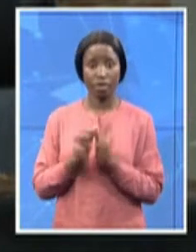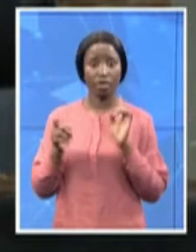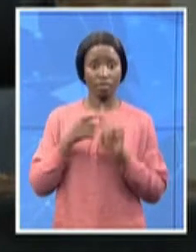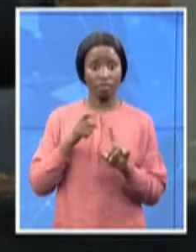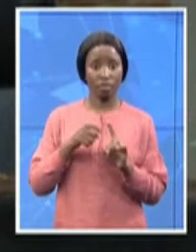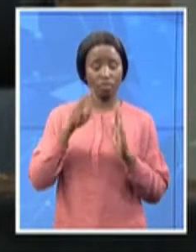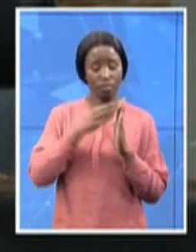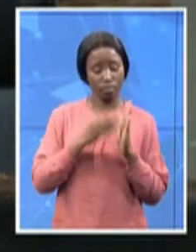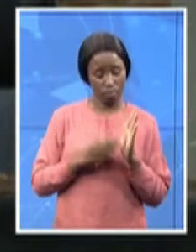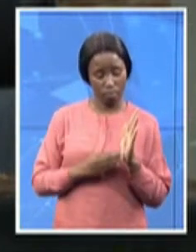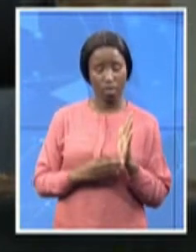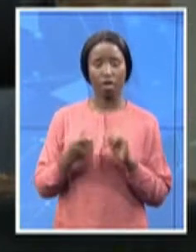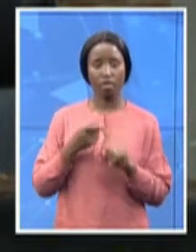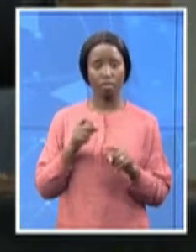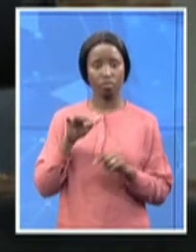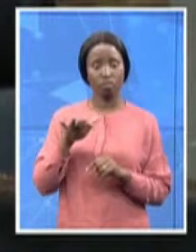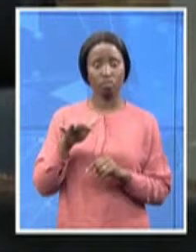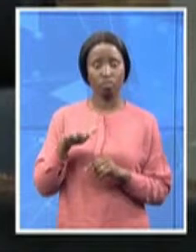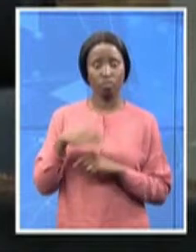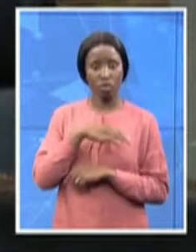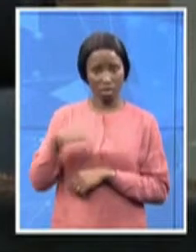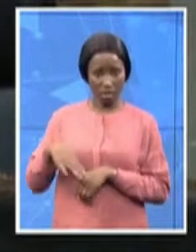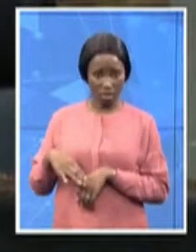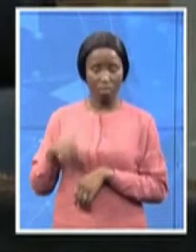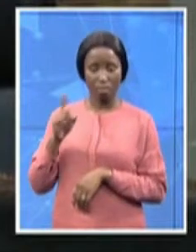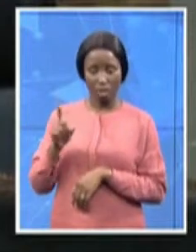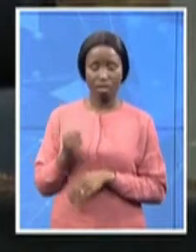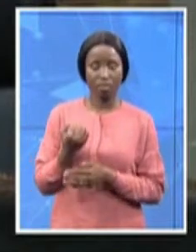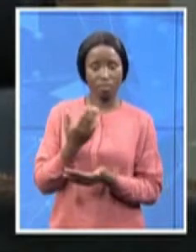receipt of the report.